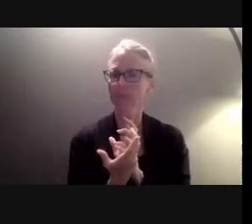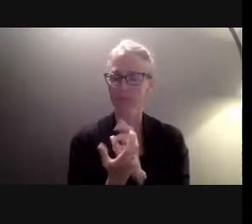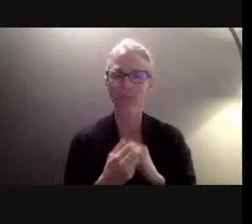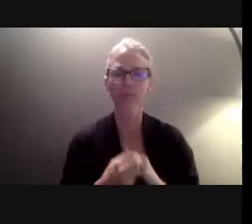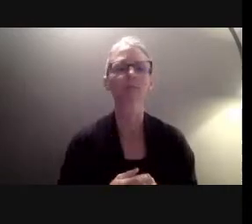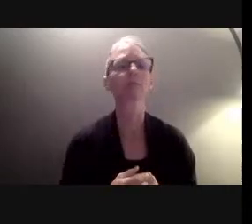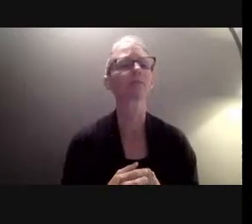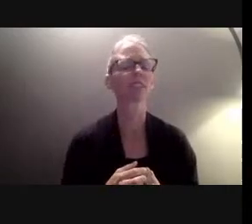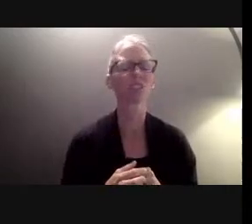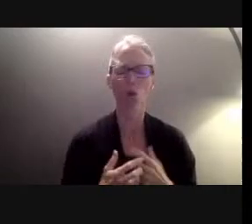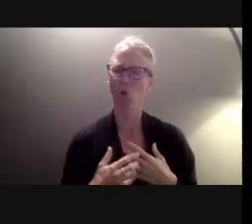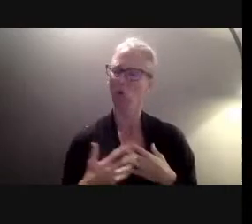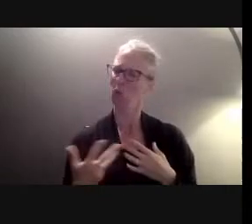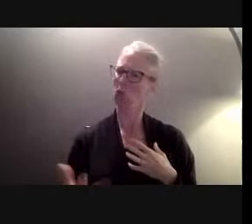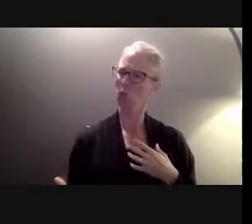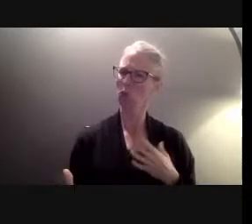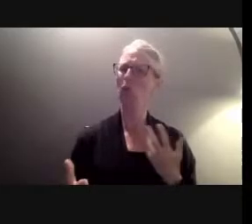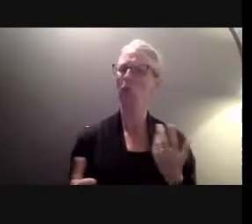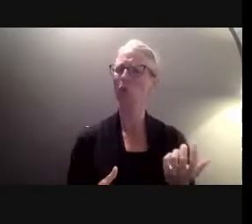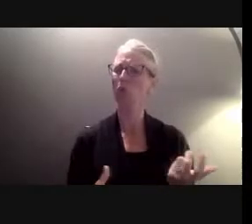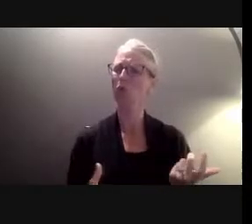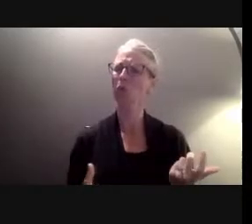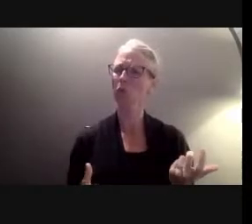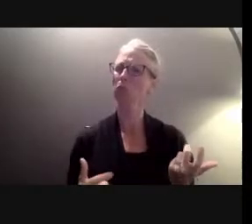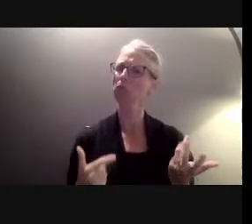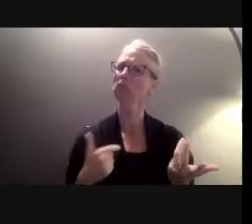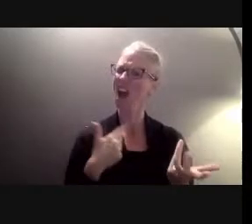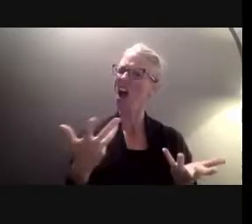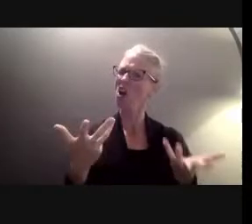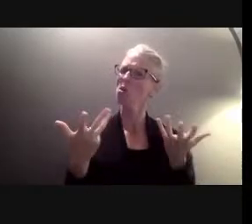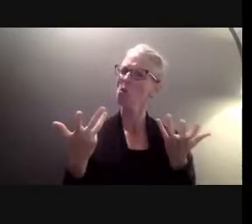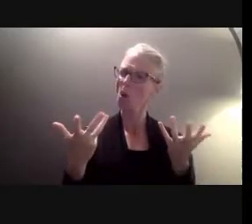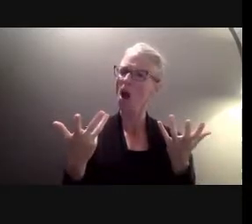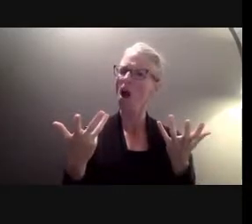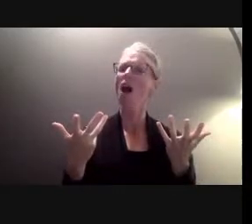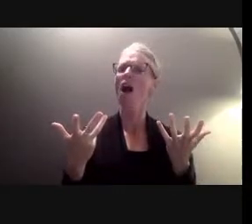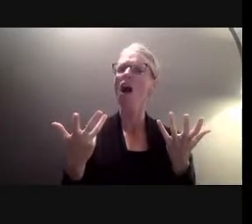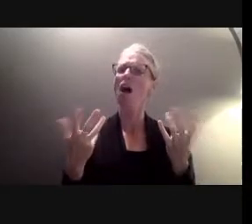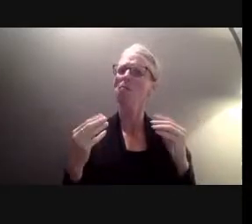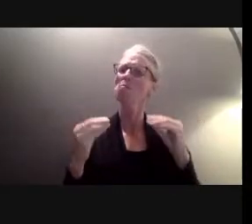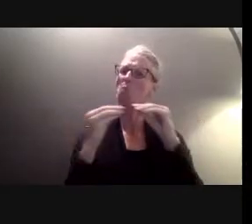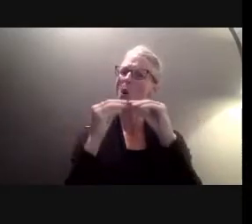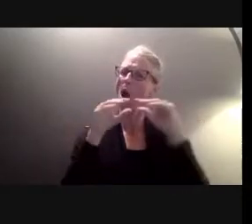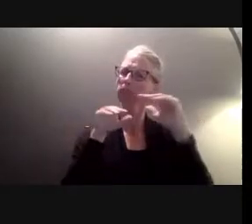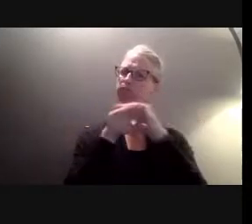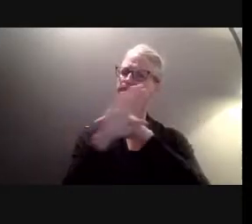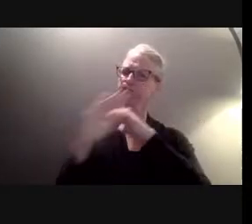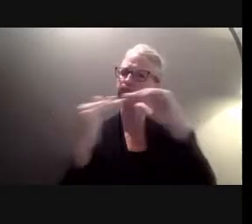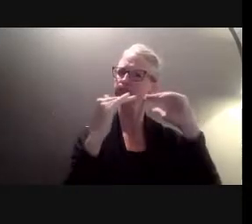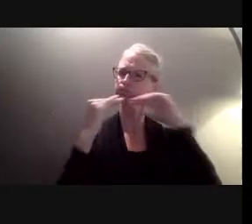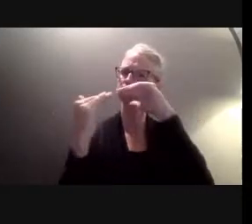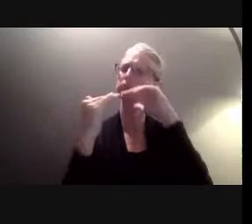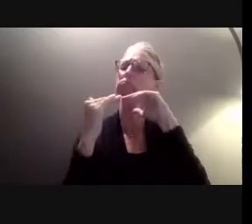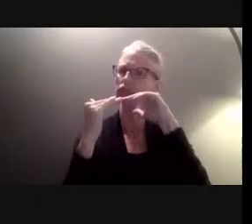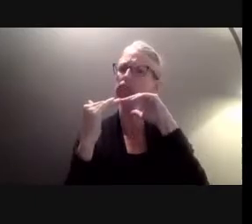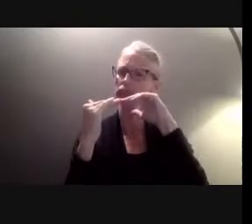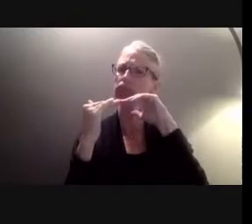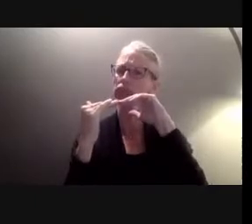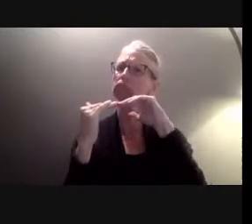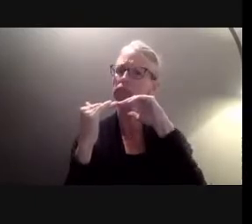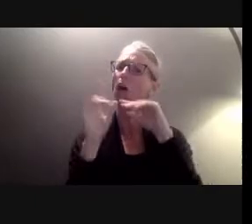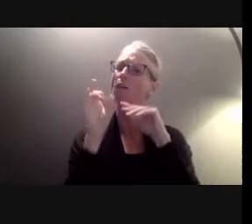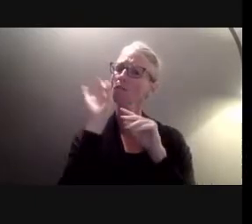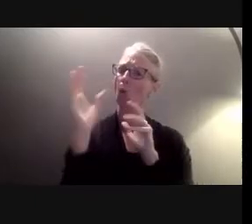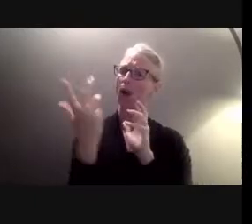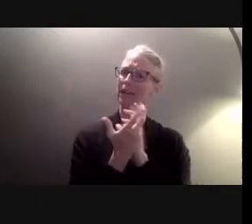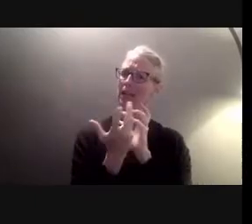wanted to help with some of those barriers, getting more equitable access. Since I can get further on trails on my bike, I wanted to help with some things